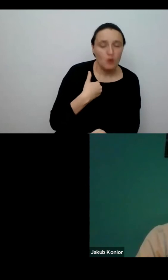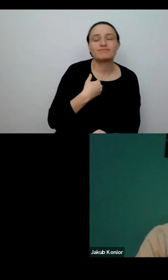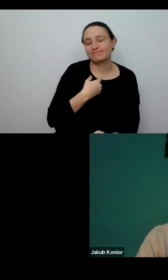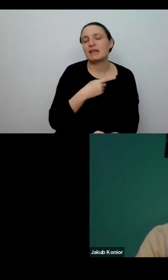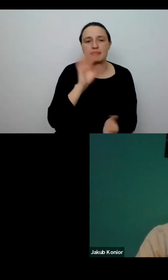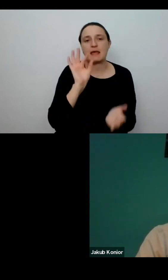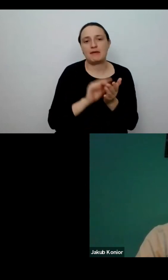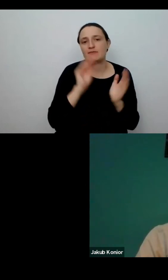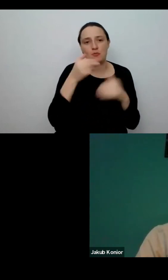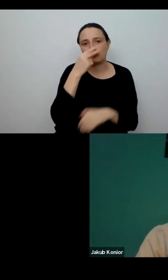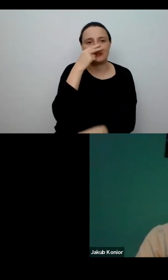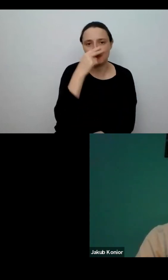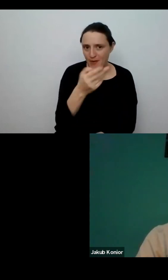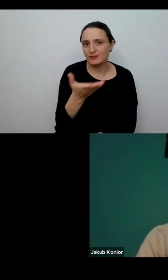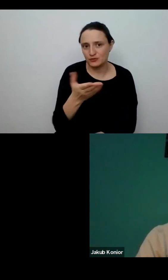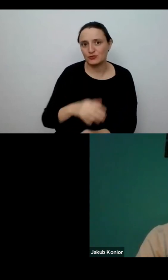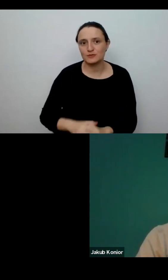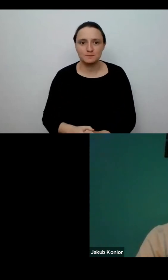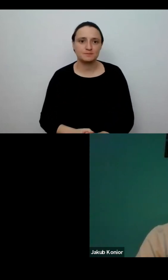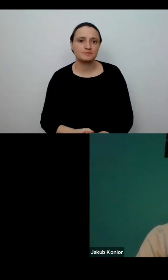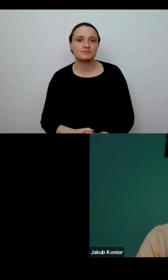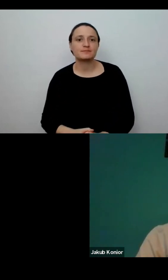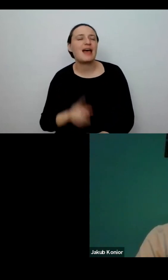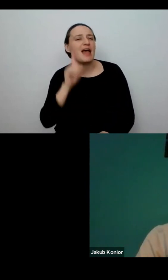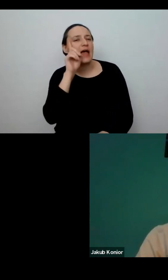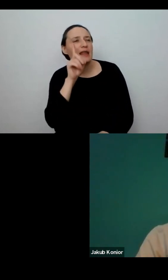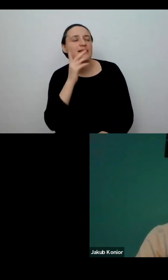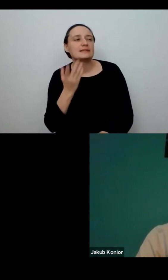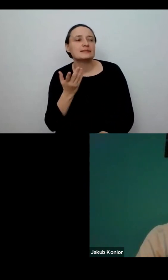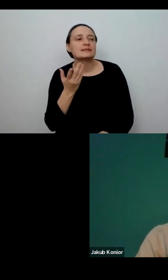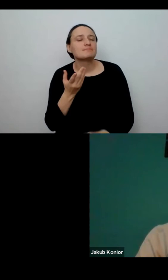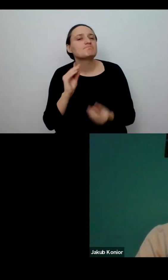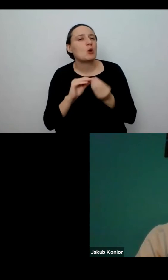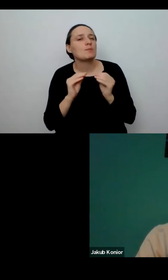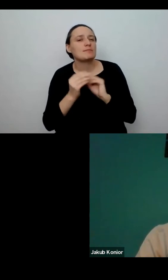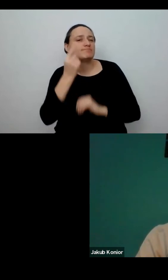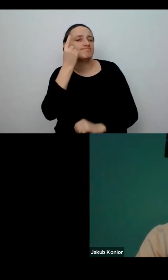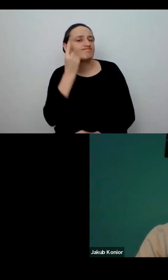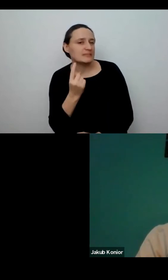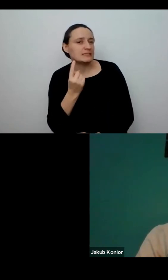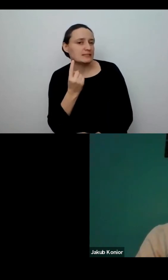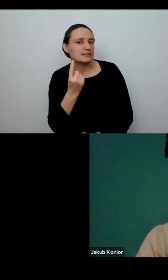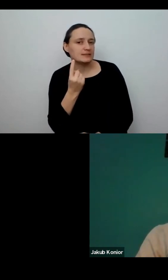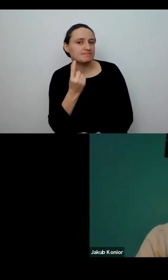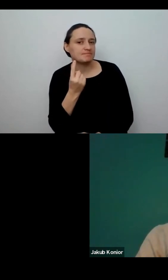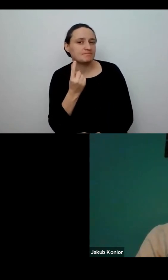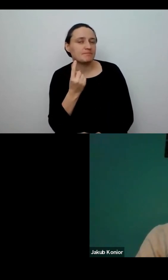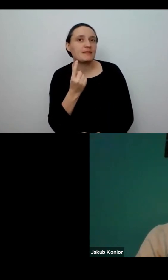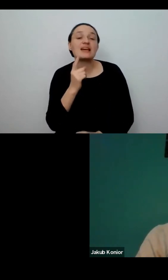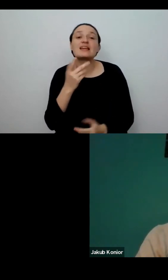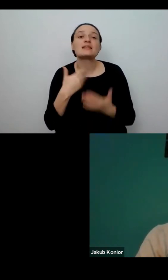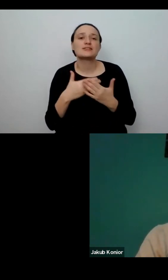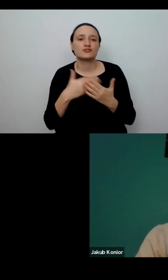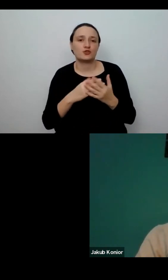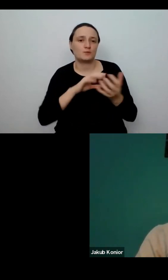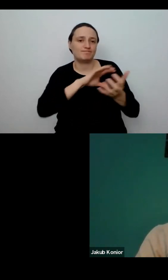There's a little problem, you know, because the satellite that passes over the